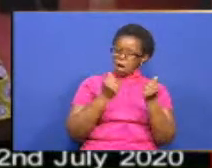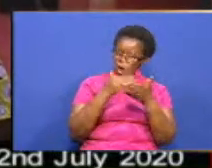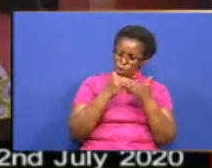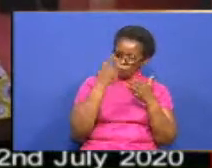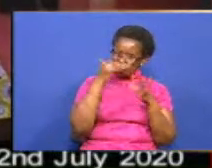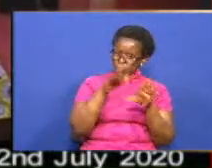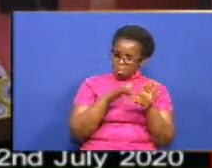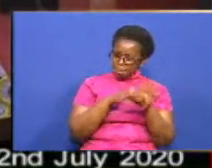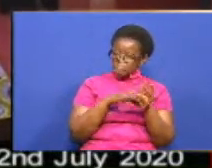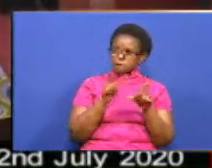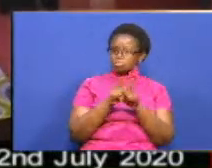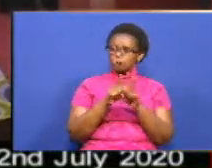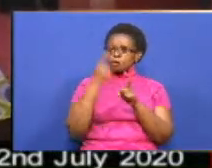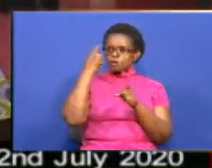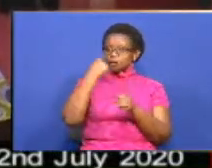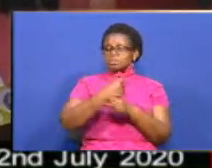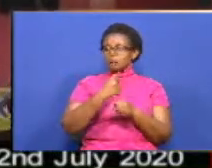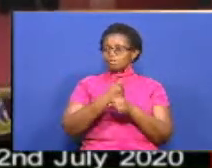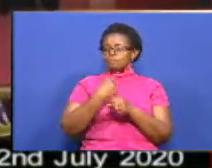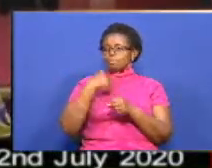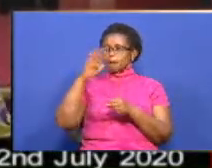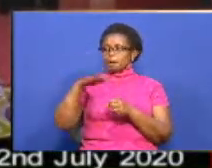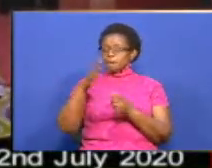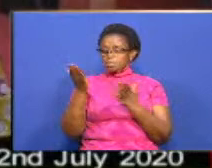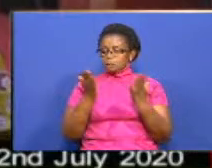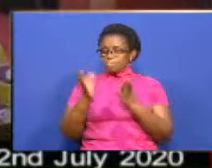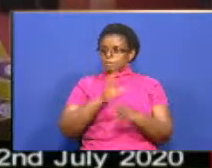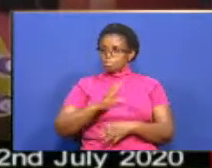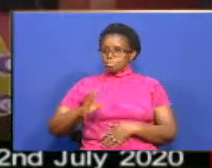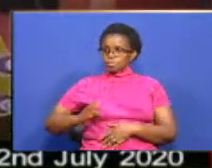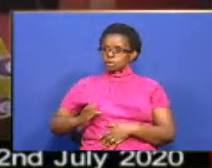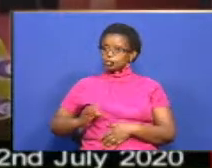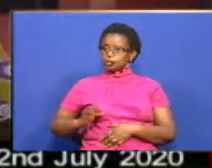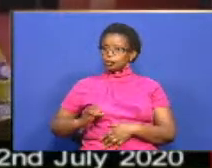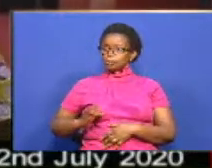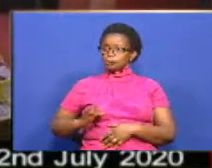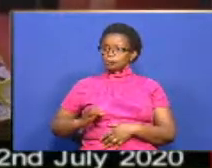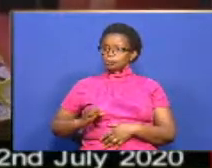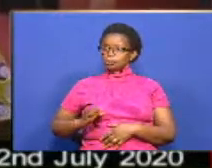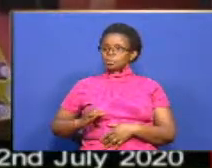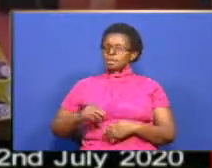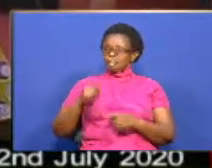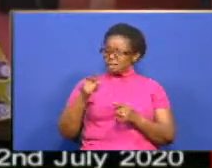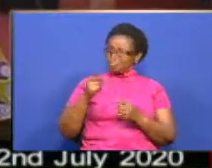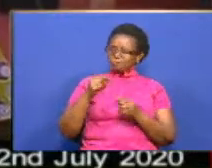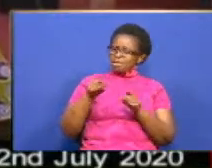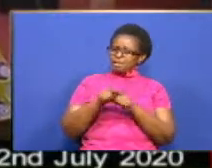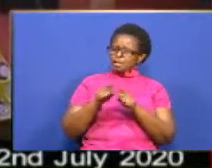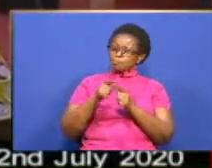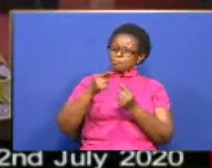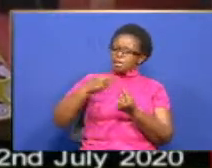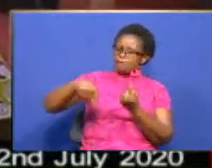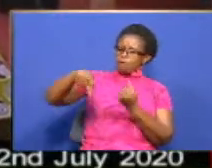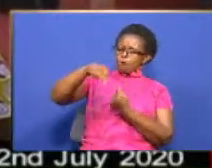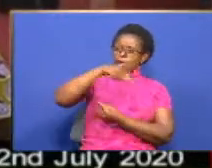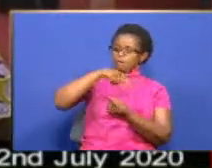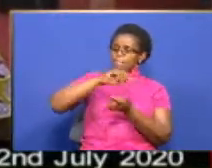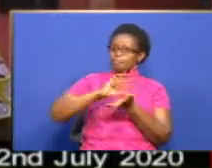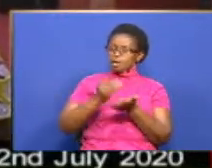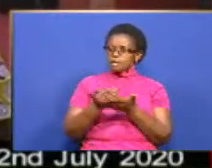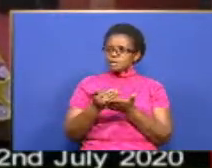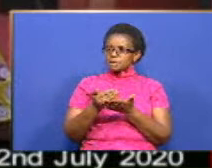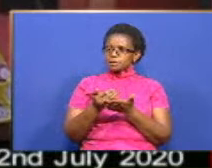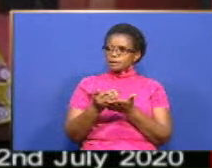the staff of Parliamentary Service Commission has been running as a revolving fund. And